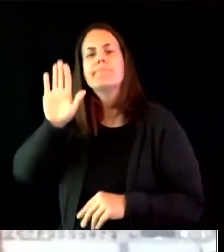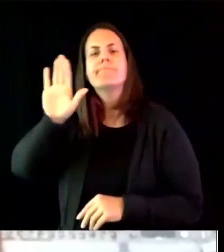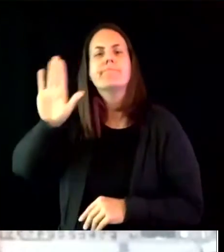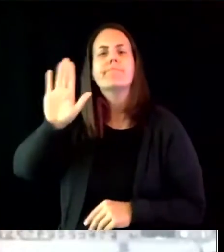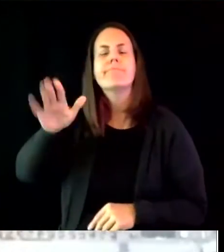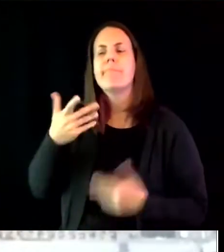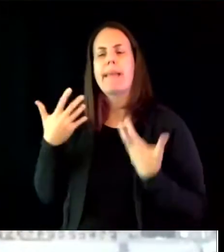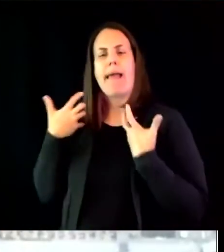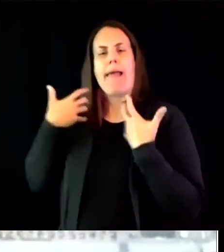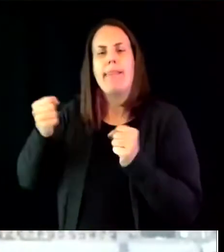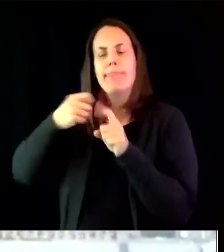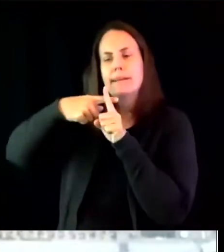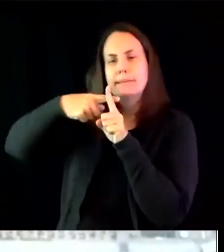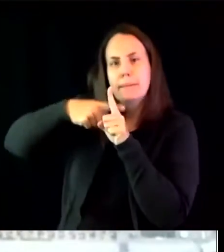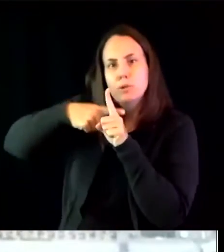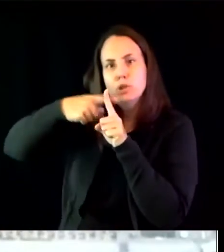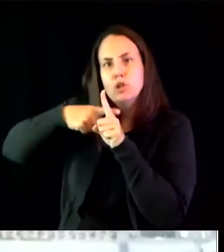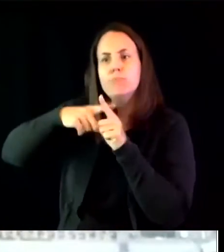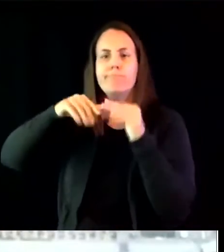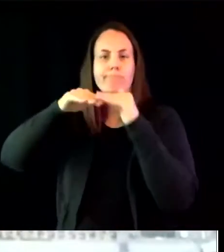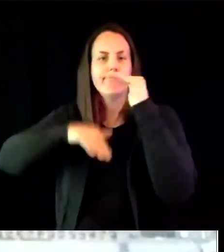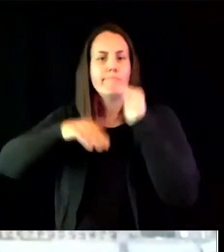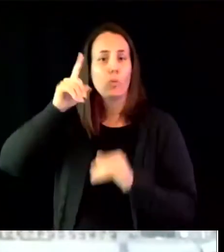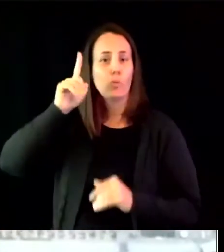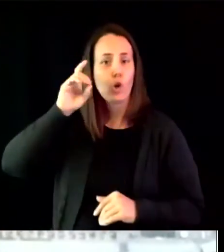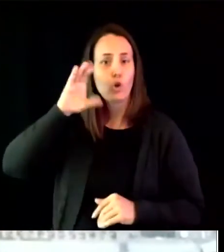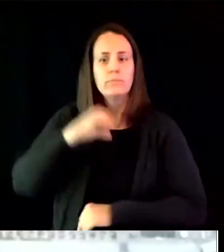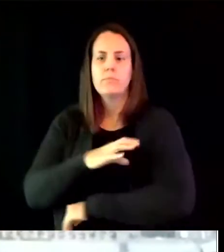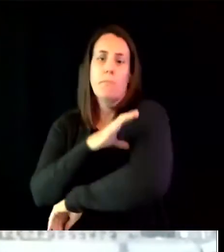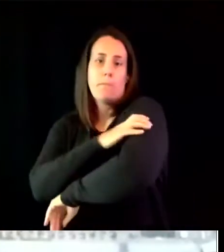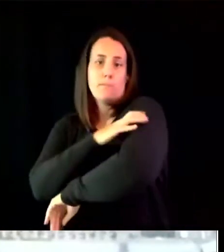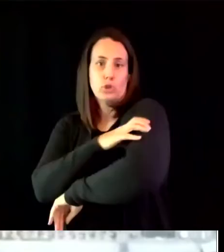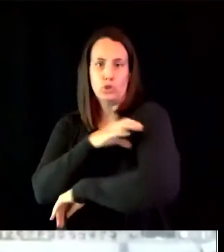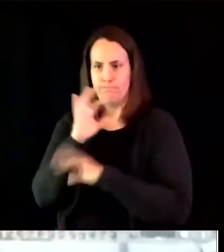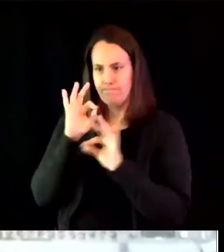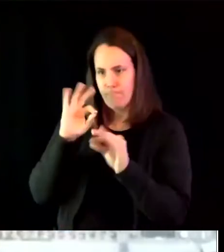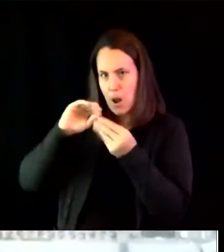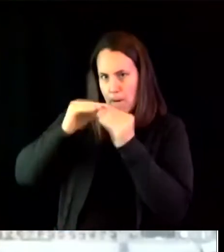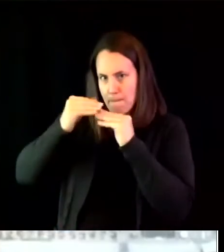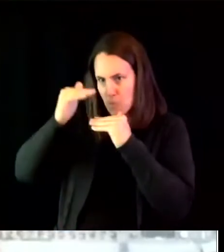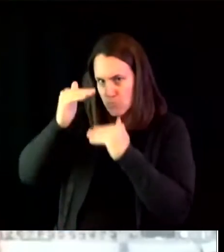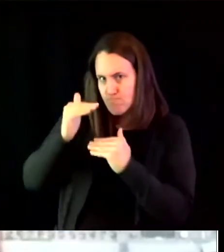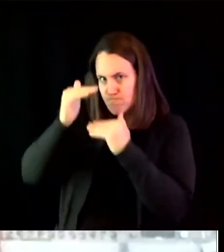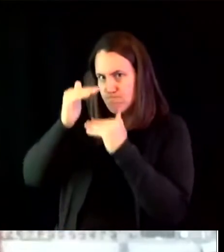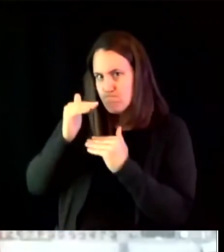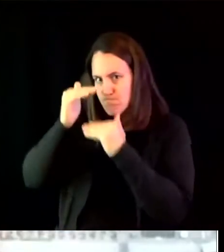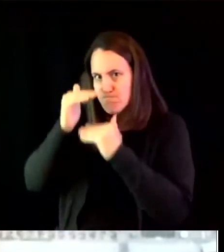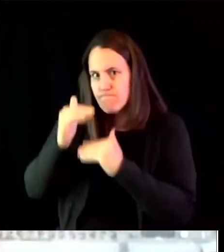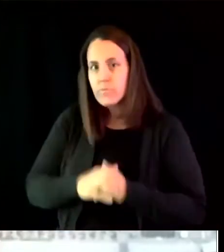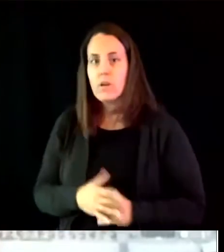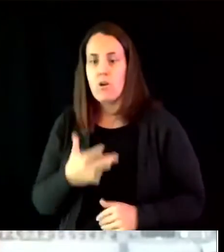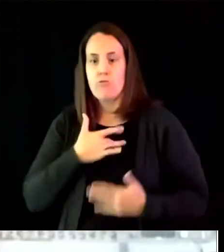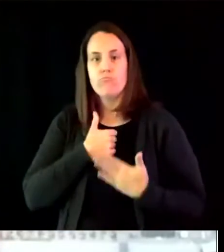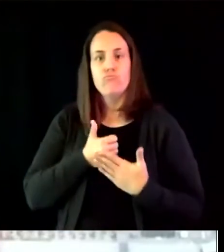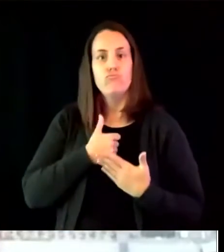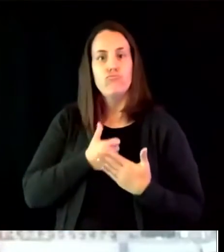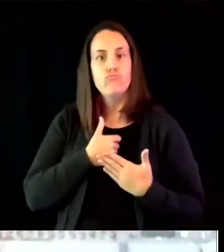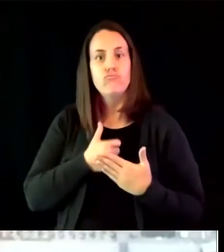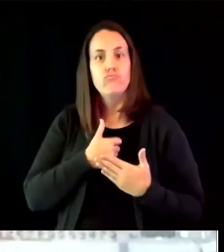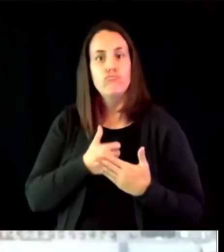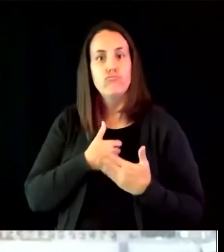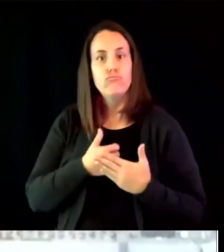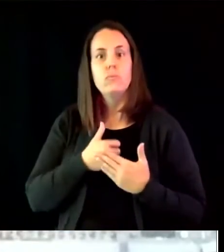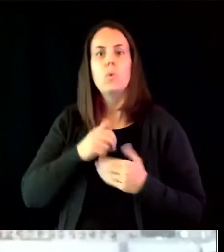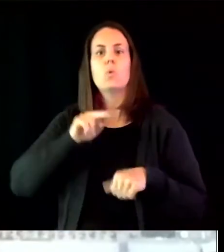Their vital signs such as blood pressure, their pulse, etc., needs to be in the normal range. So you think